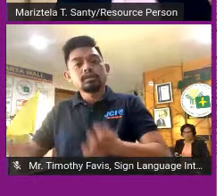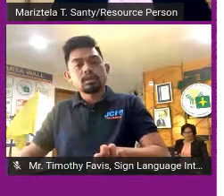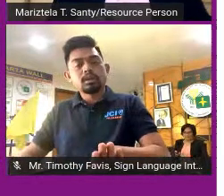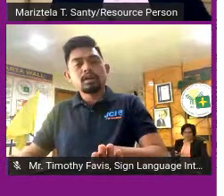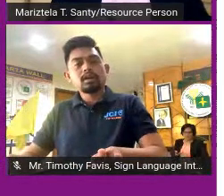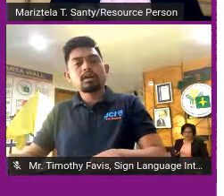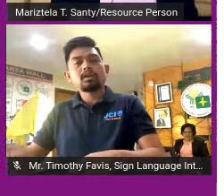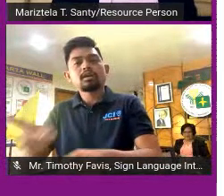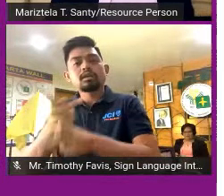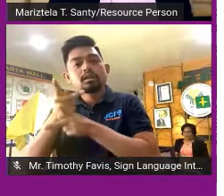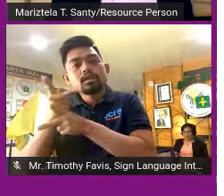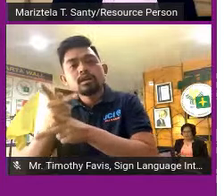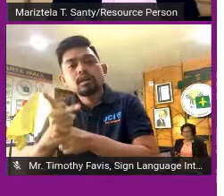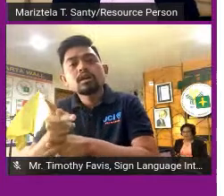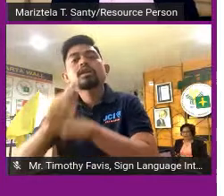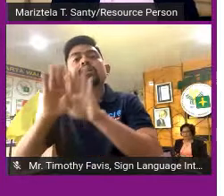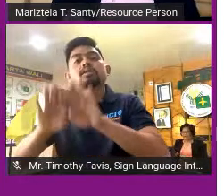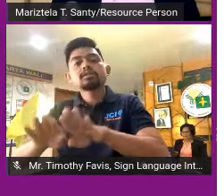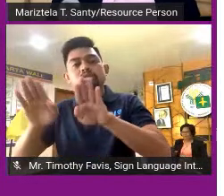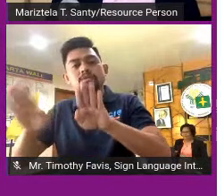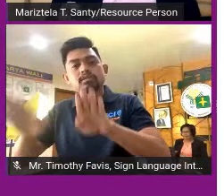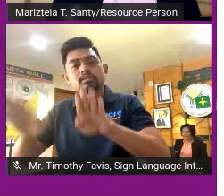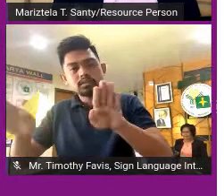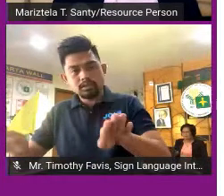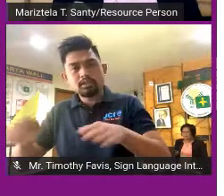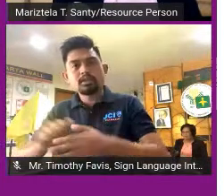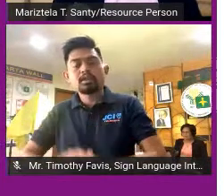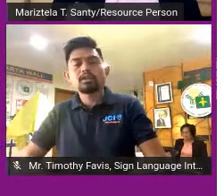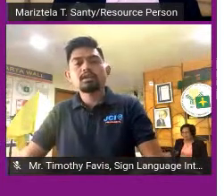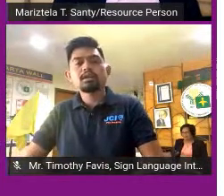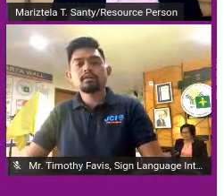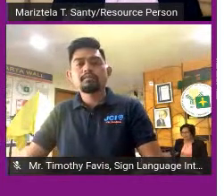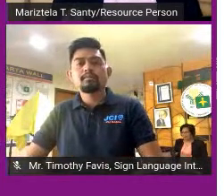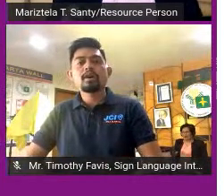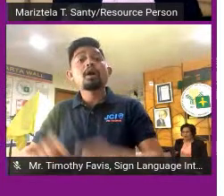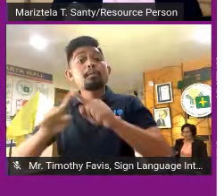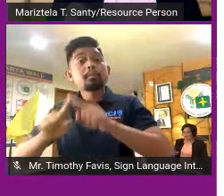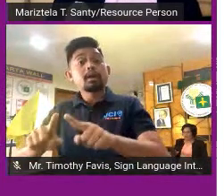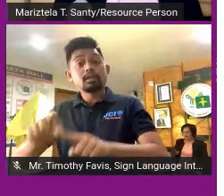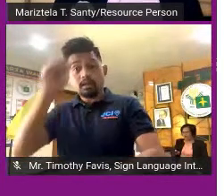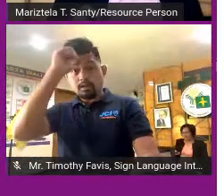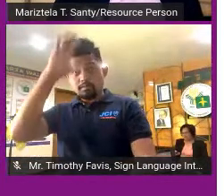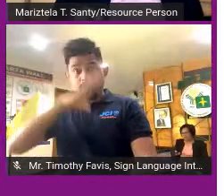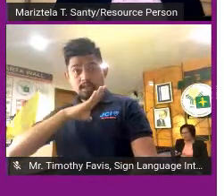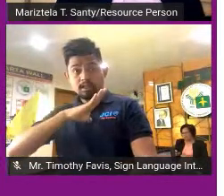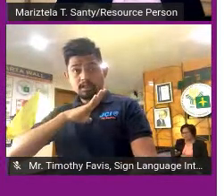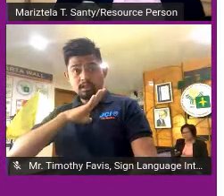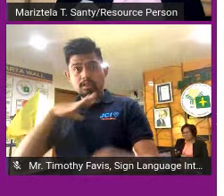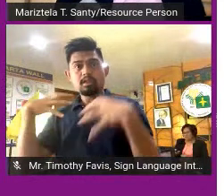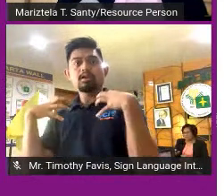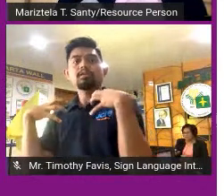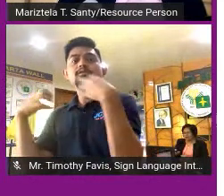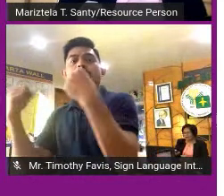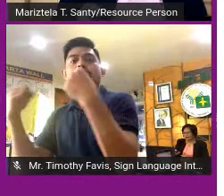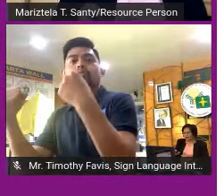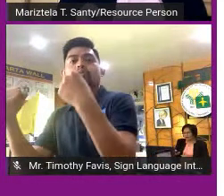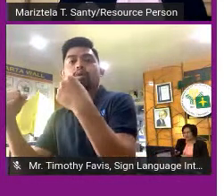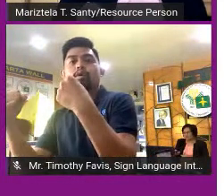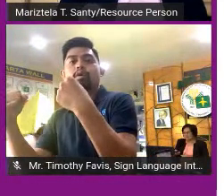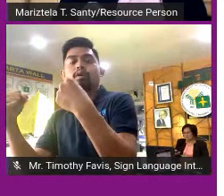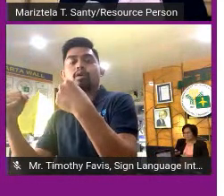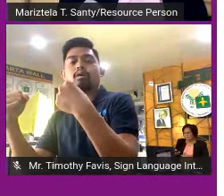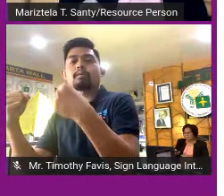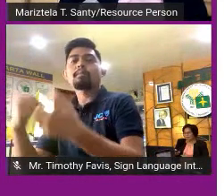the women straight as women. But men, they are strong, sperm